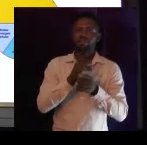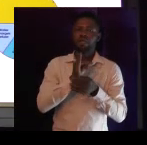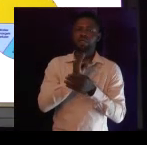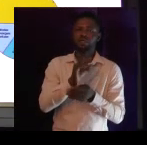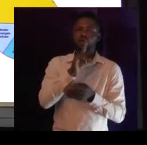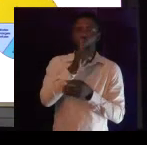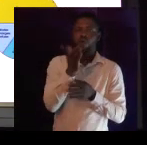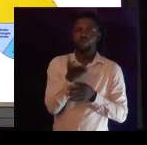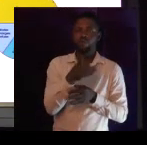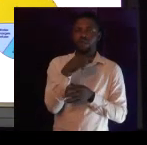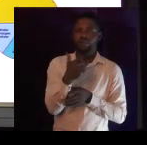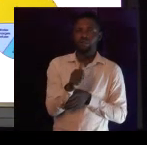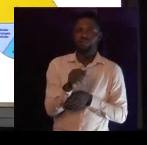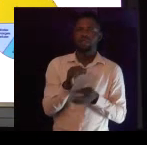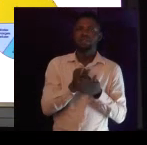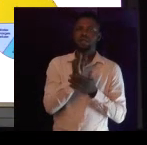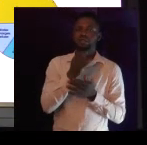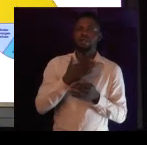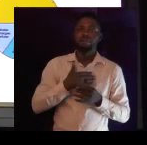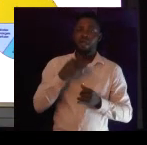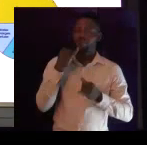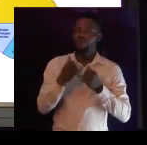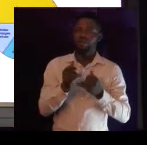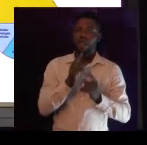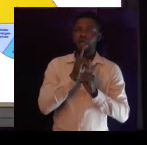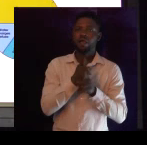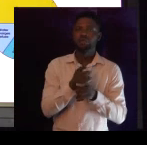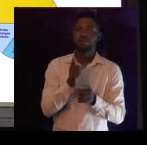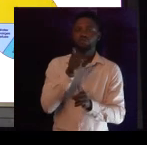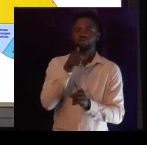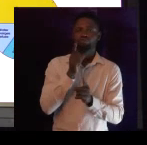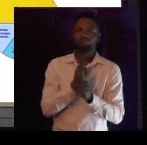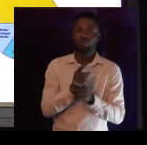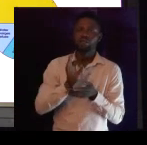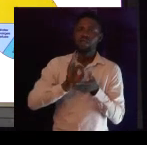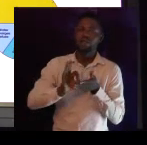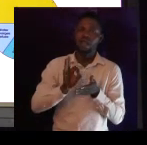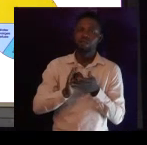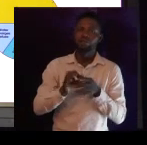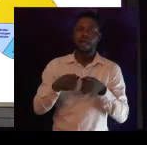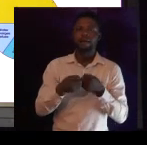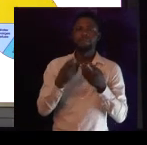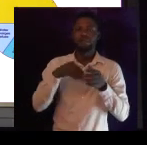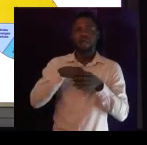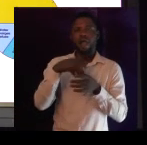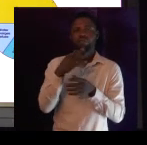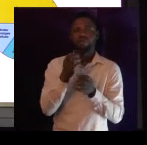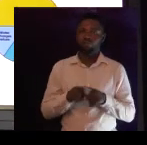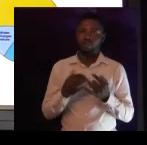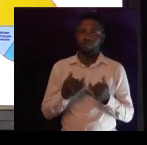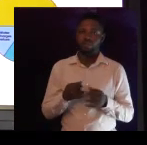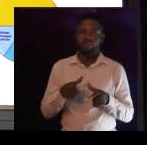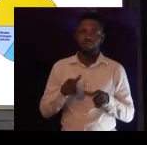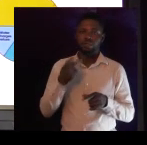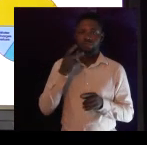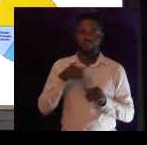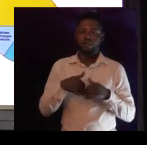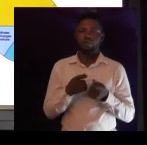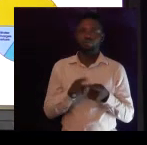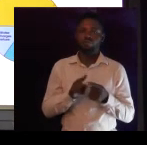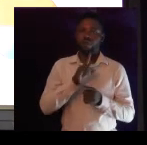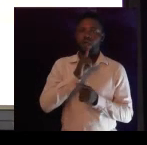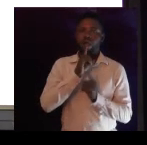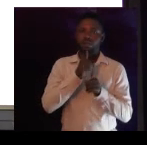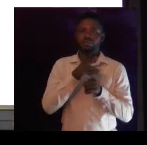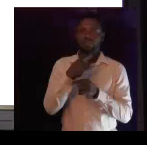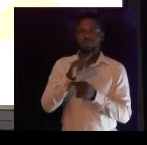over 10. That's my final answer. It's as simple as that. You just count how many out of how many. So now let's see about answering